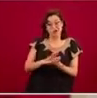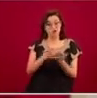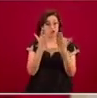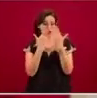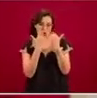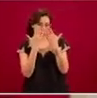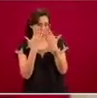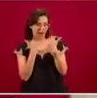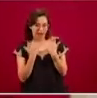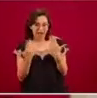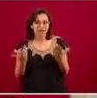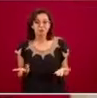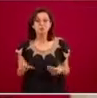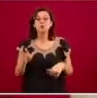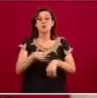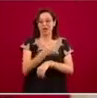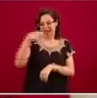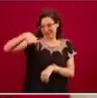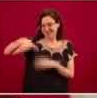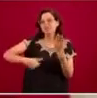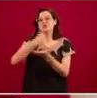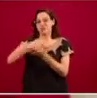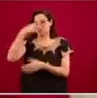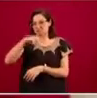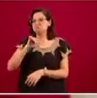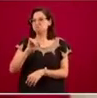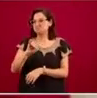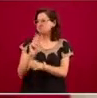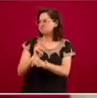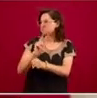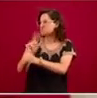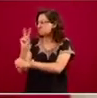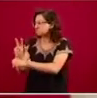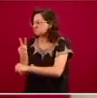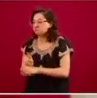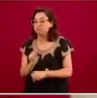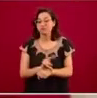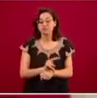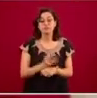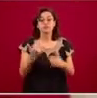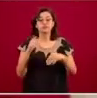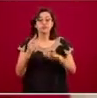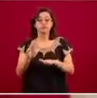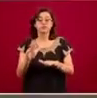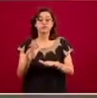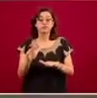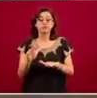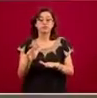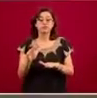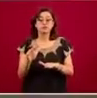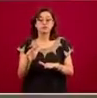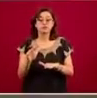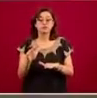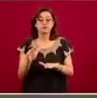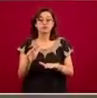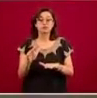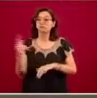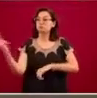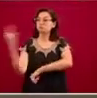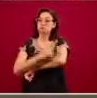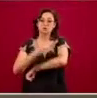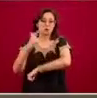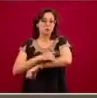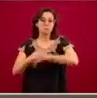direct documented evidence of the decrease. It is very possible that in other regions of the country there has been a decrease in